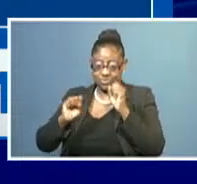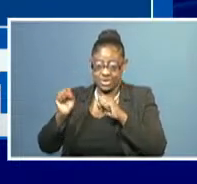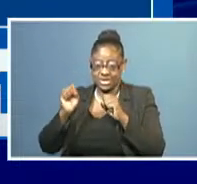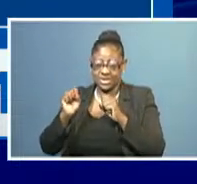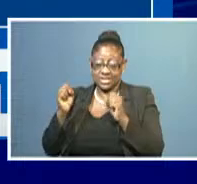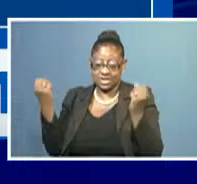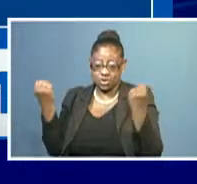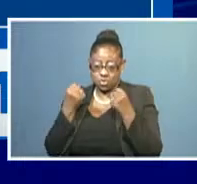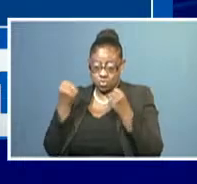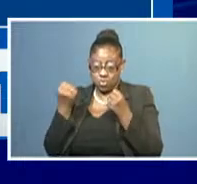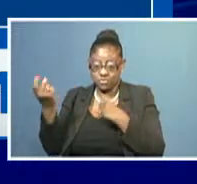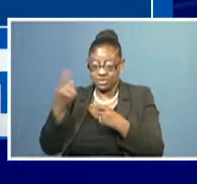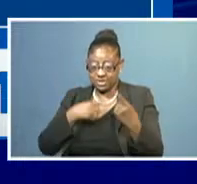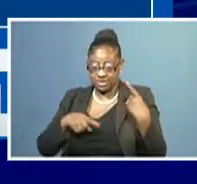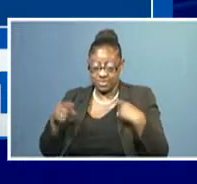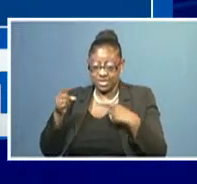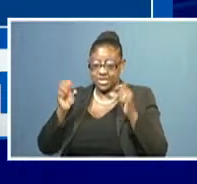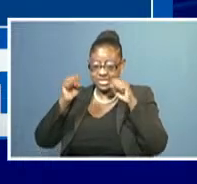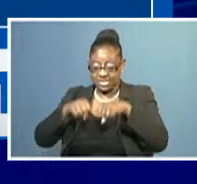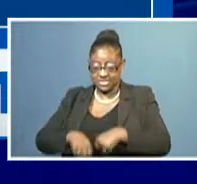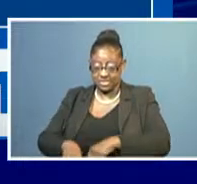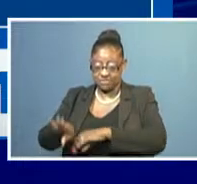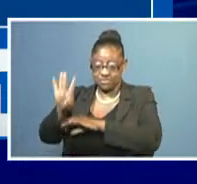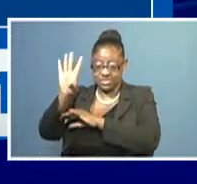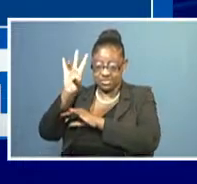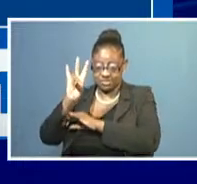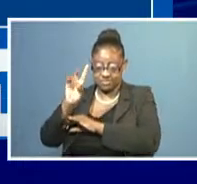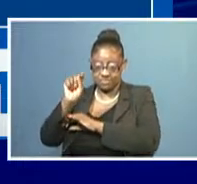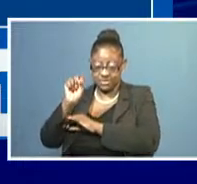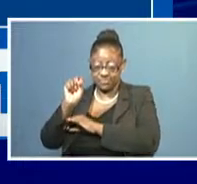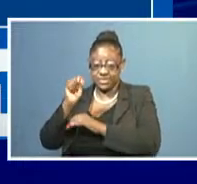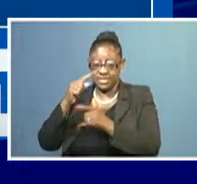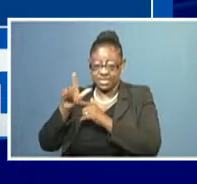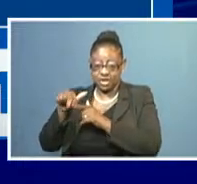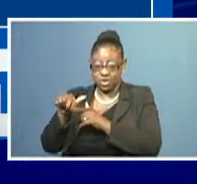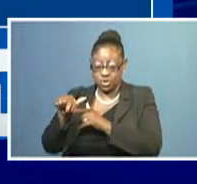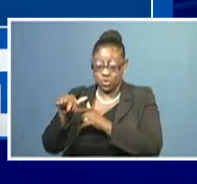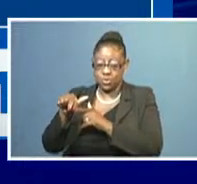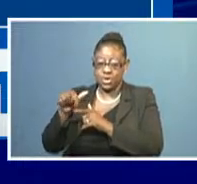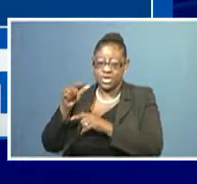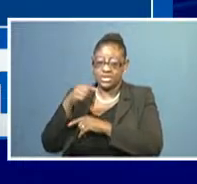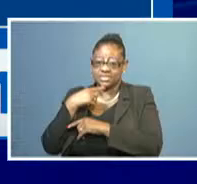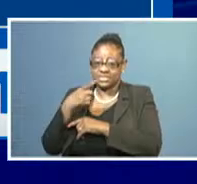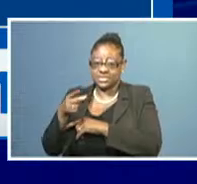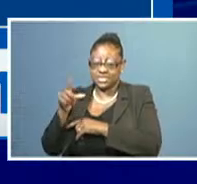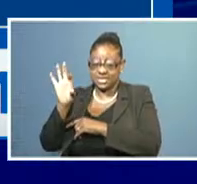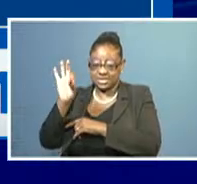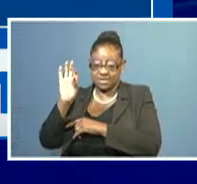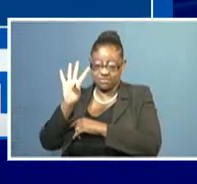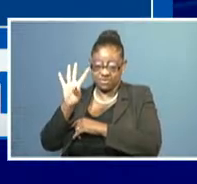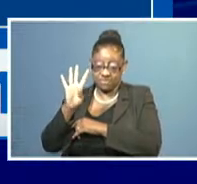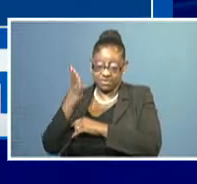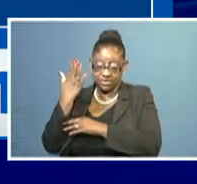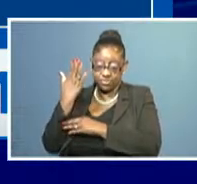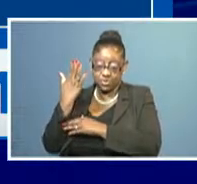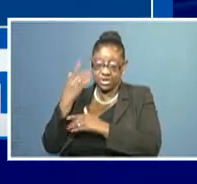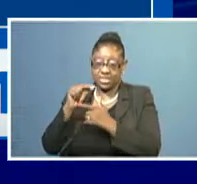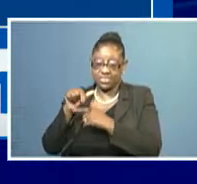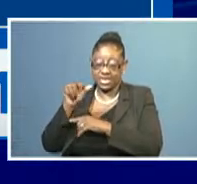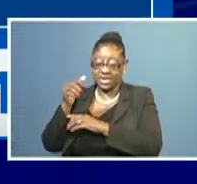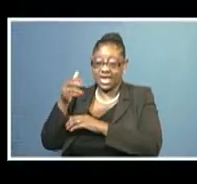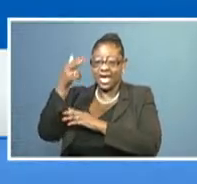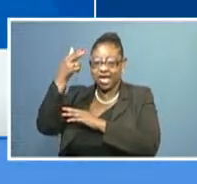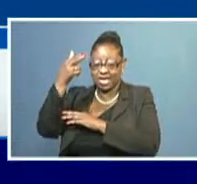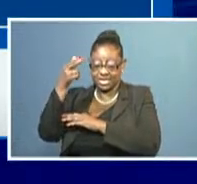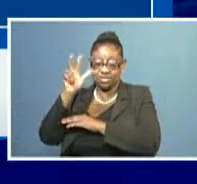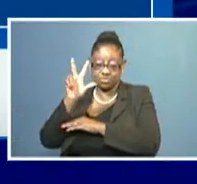heading this way. Wave heights 4 to 7 feet over the ocean. Low tide, that would take place at 9:45 in the morning with a high tide at